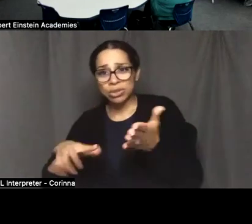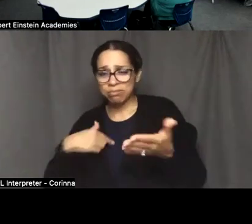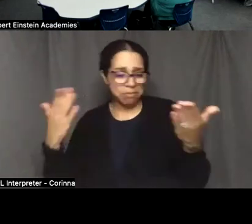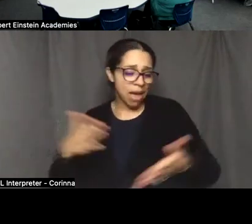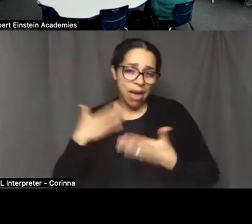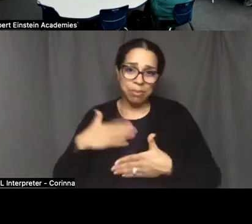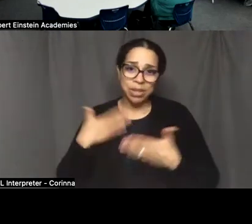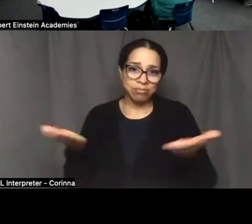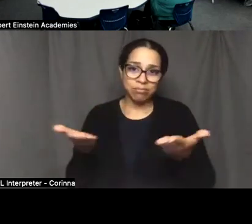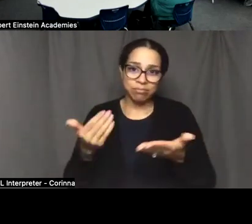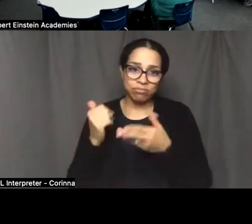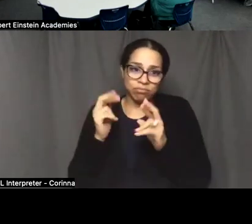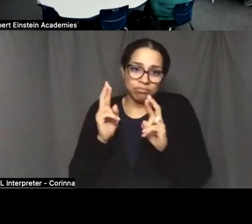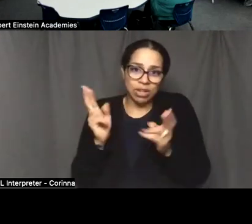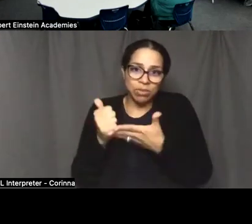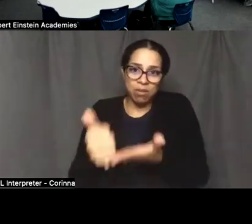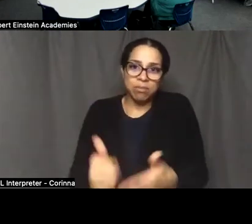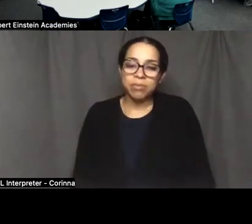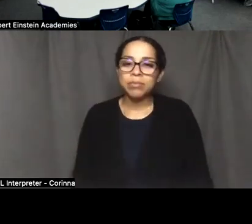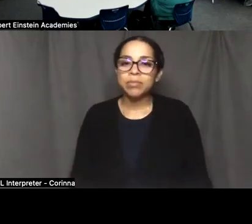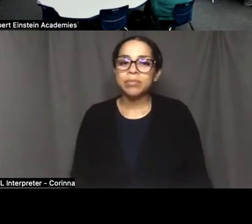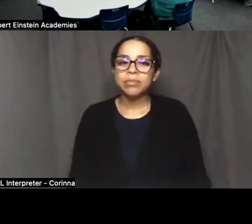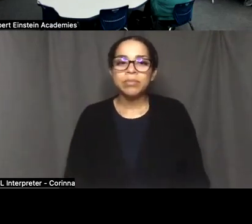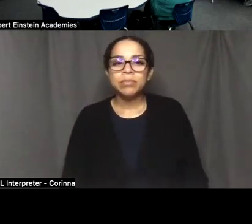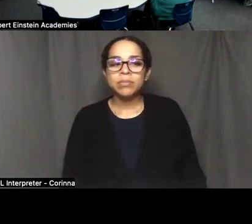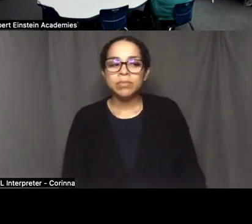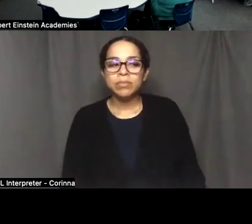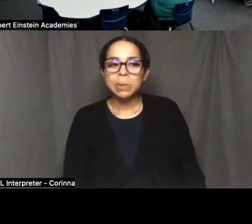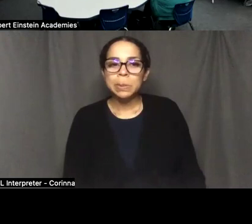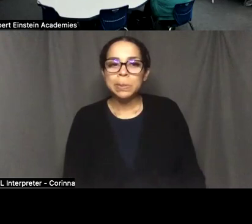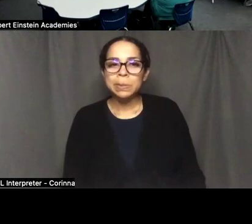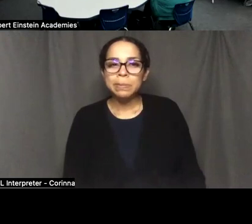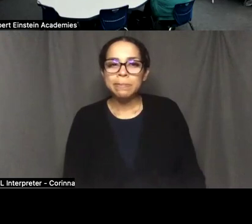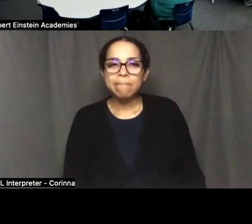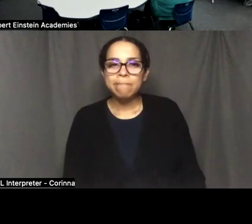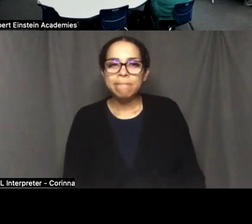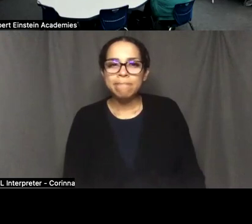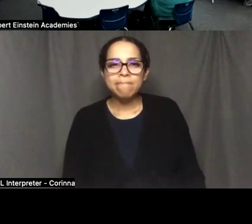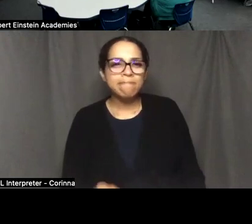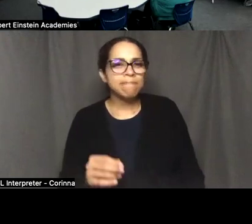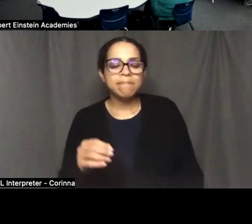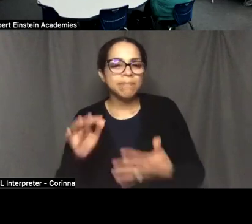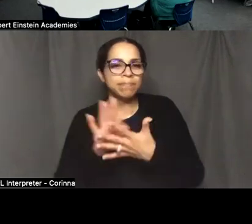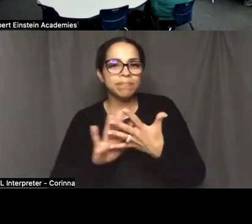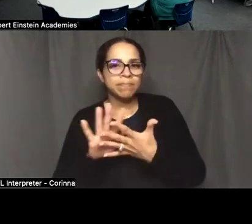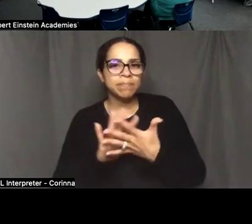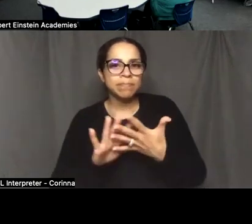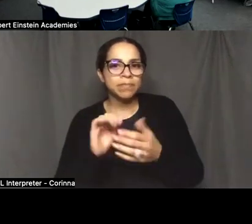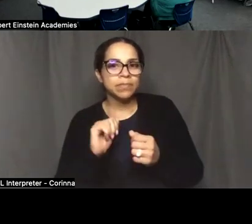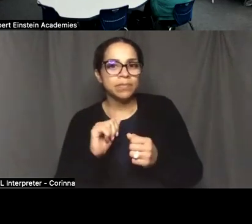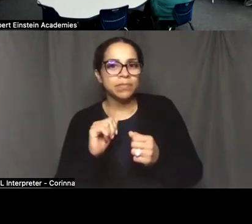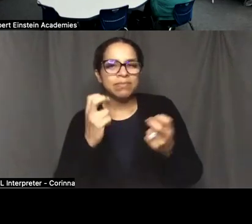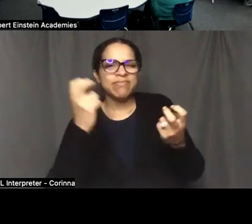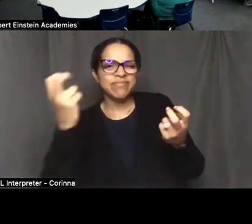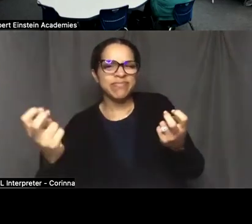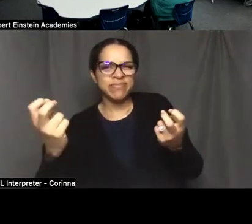out to me. And I'd just like to say too, the English teachers probably know better with your kid. So, I mean, always include the German teacher too,